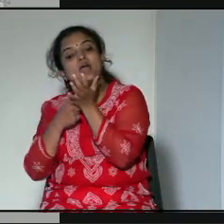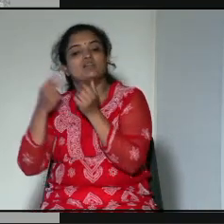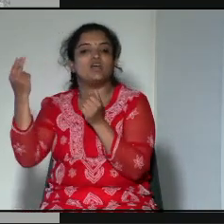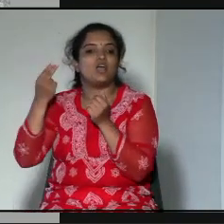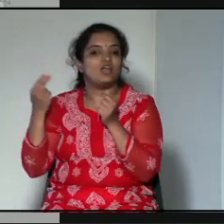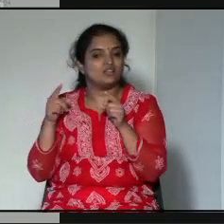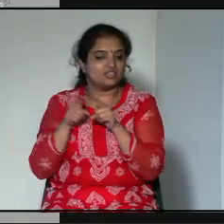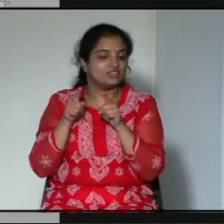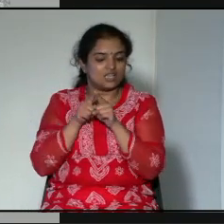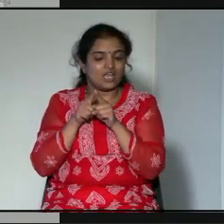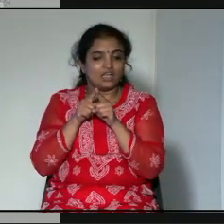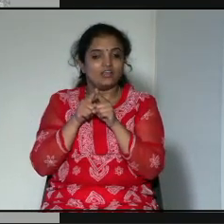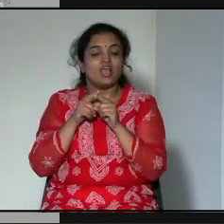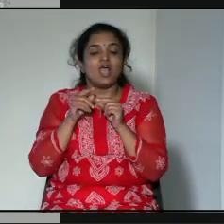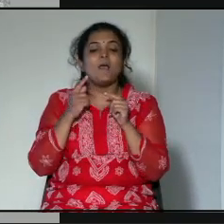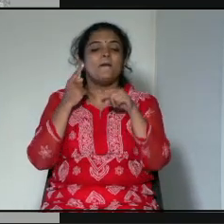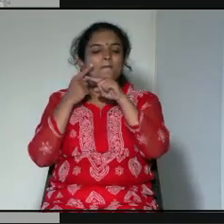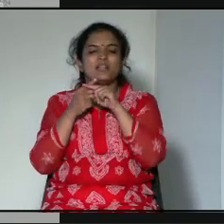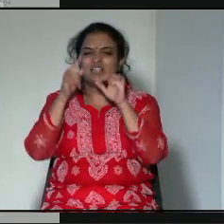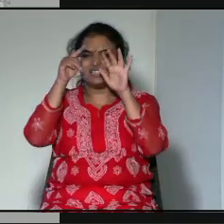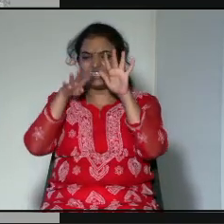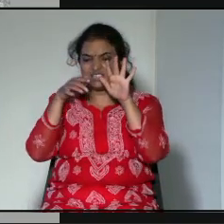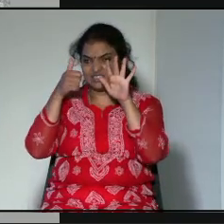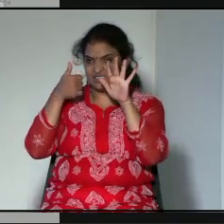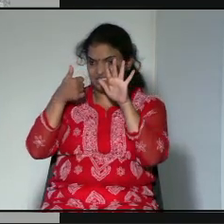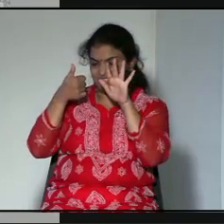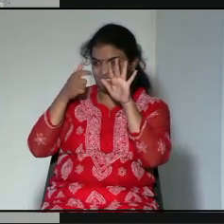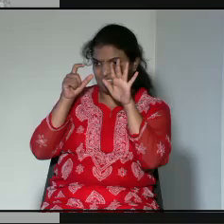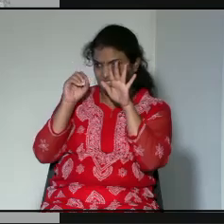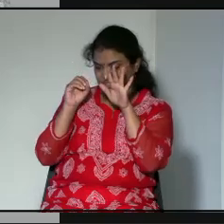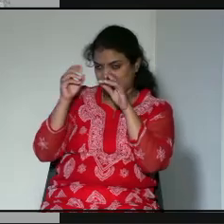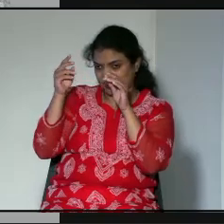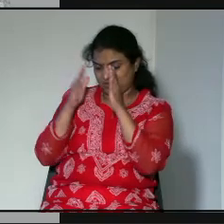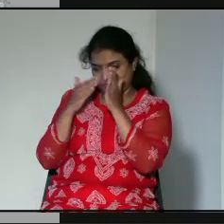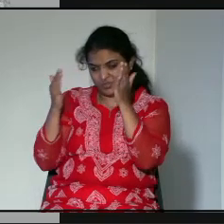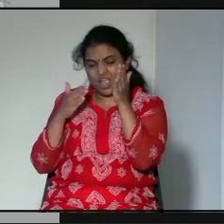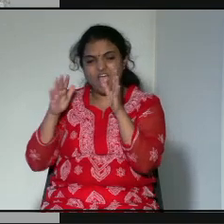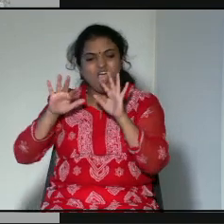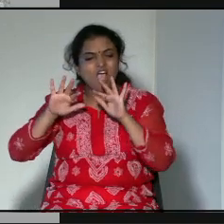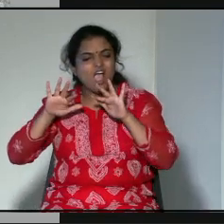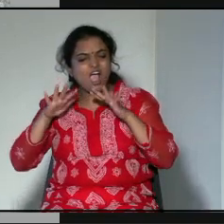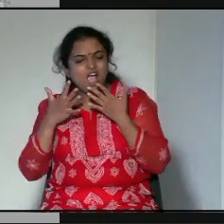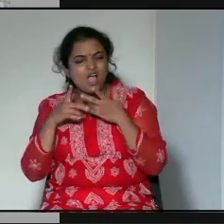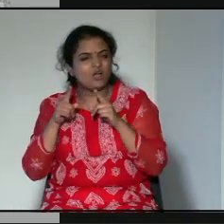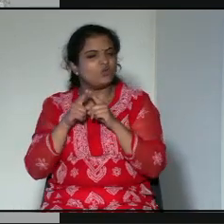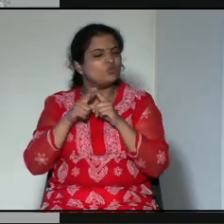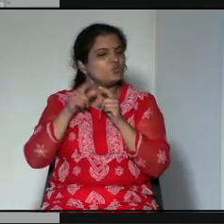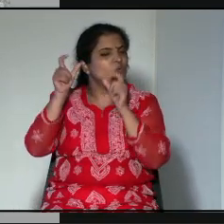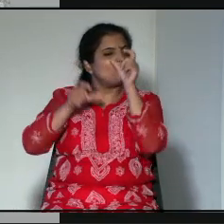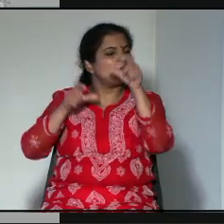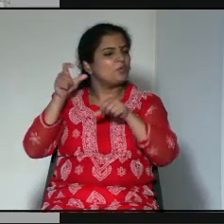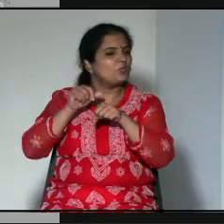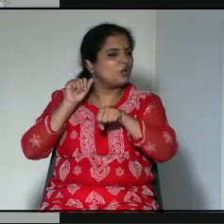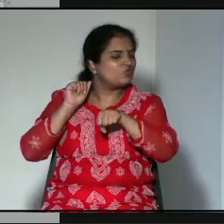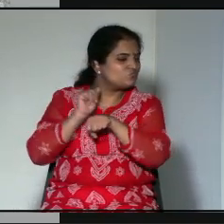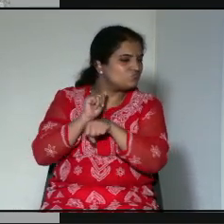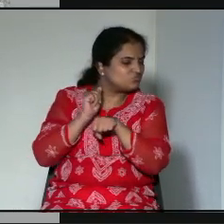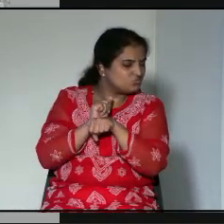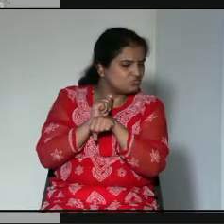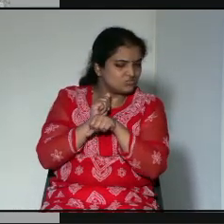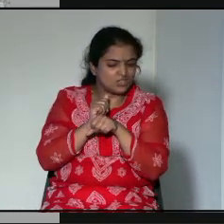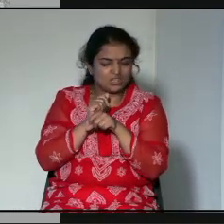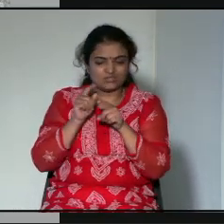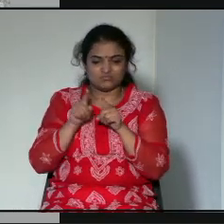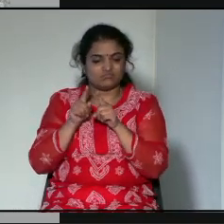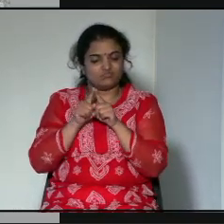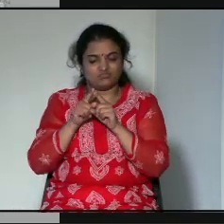diary pages also allow us to juxtapose Meera's chosen life of hard physical labor with a parallel